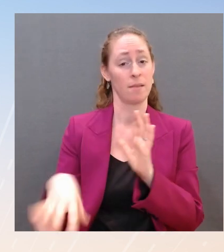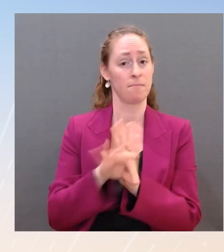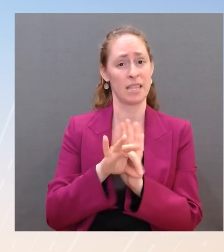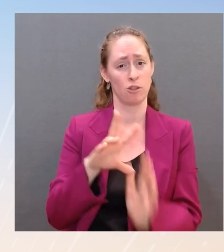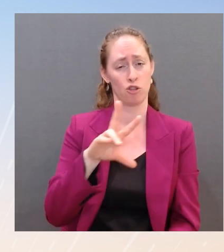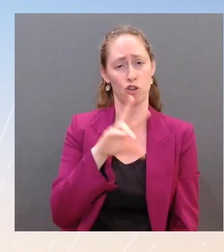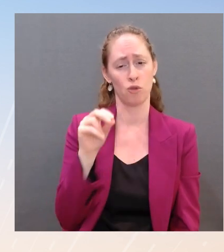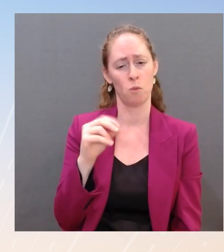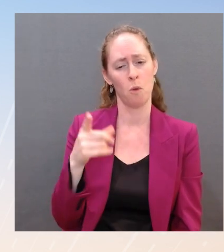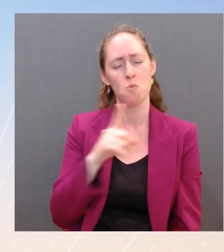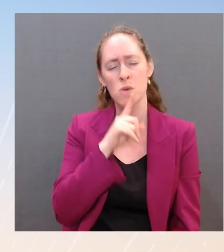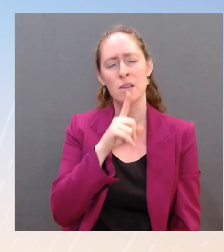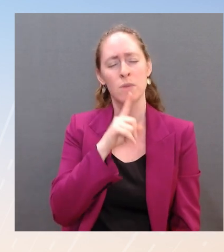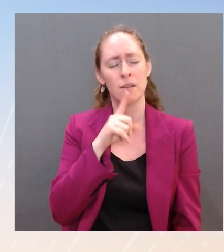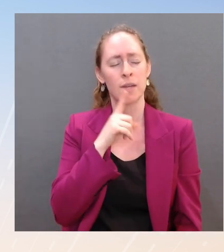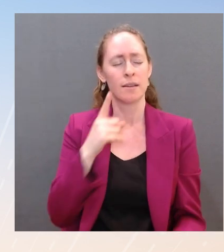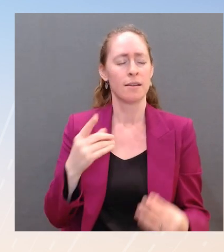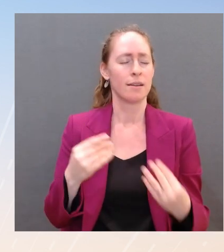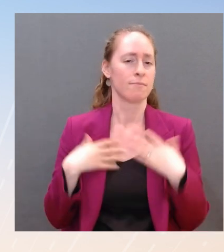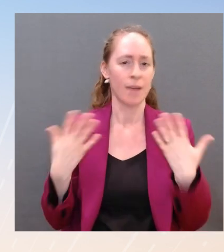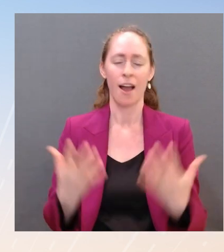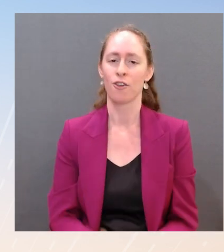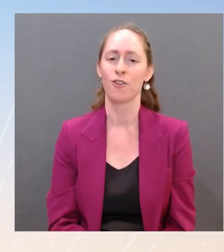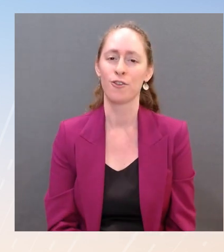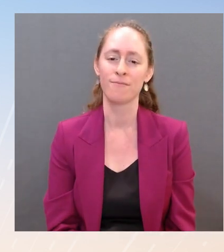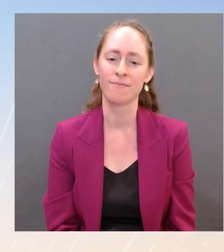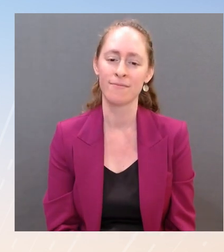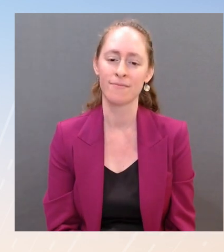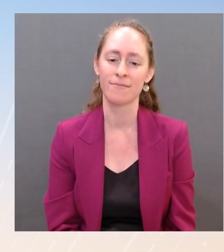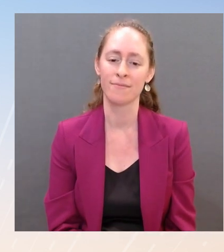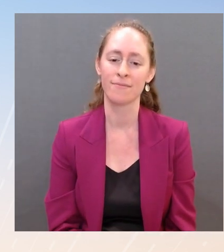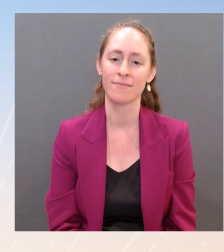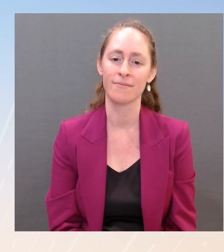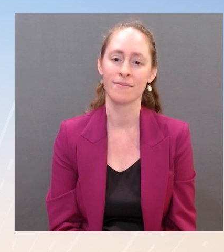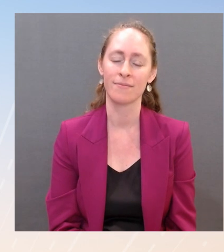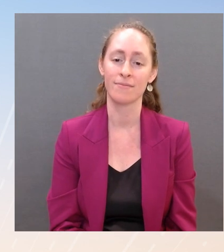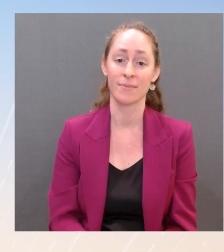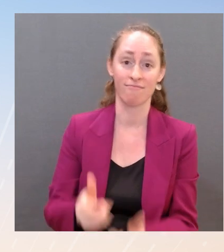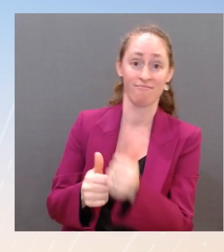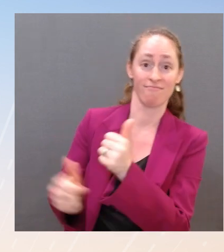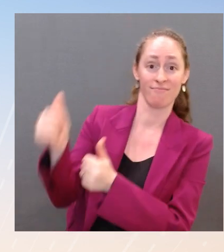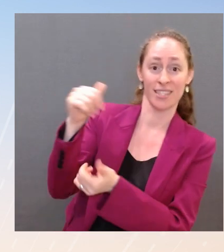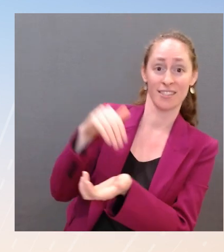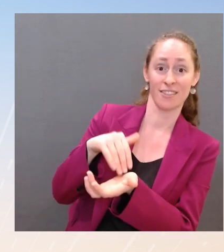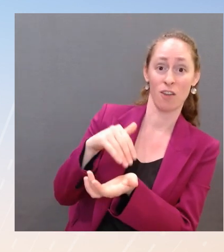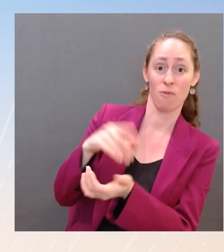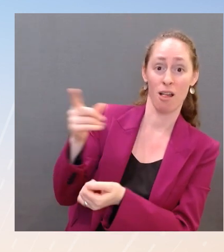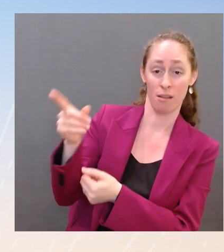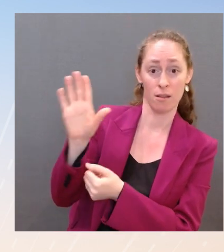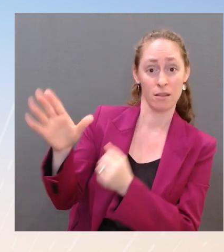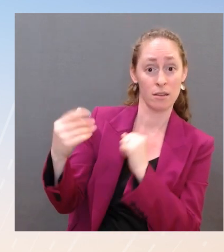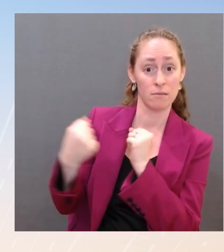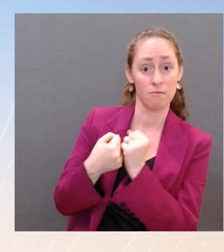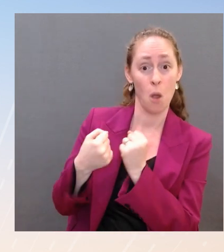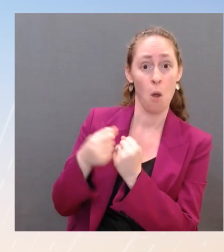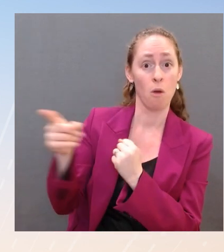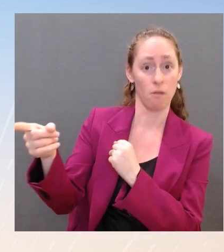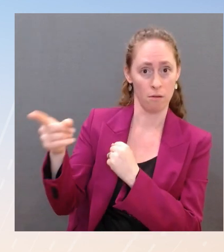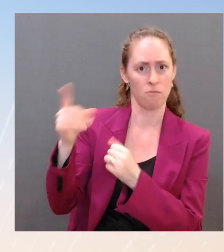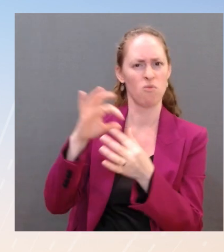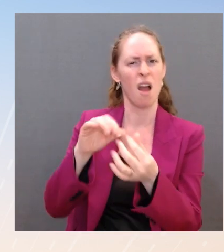The Surgeon General's recent advisory on youth mental health shows just how seriously this crisis is being taken by the